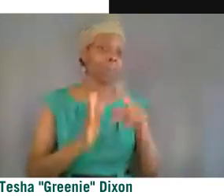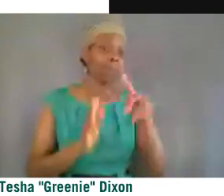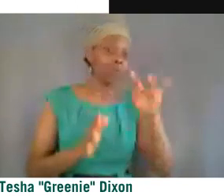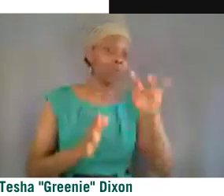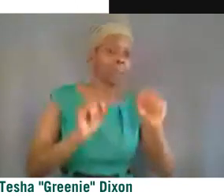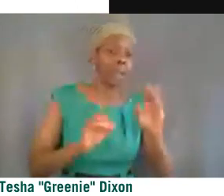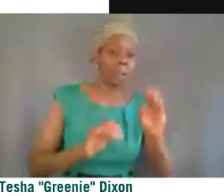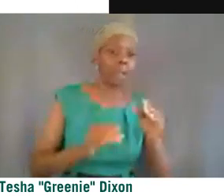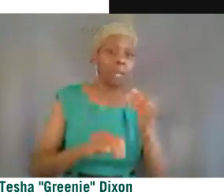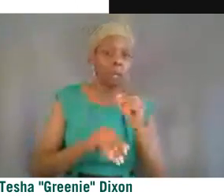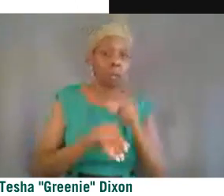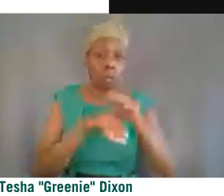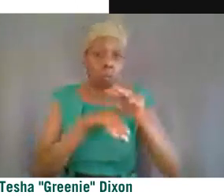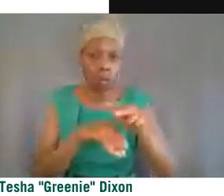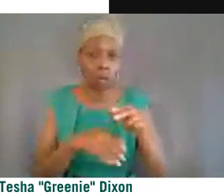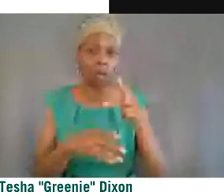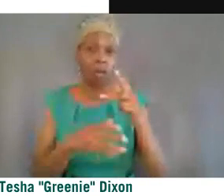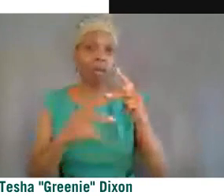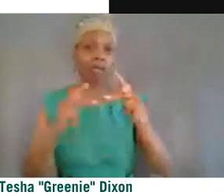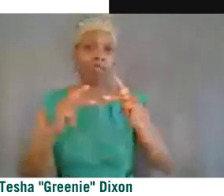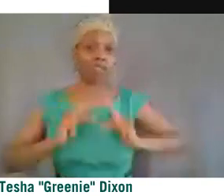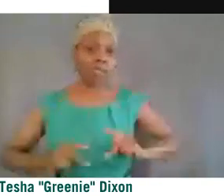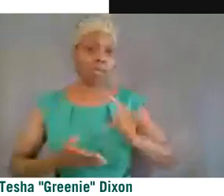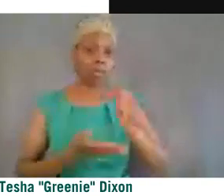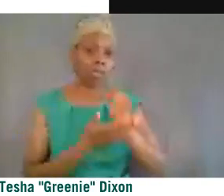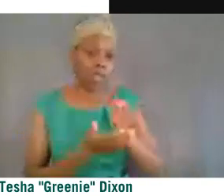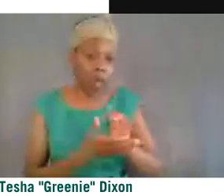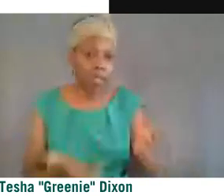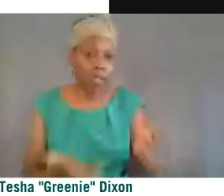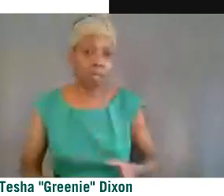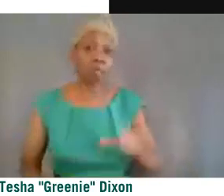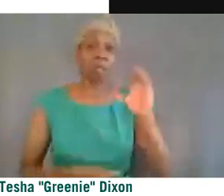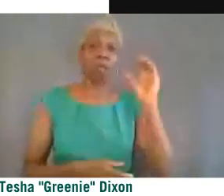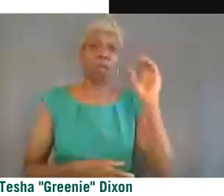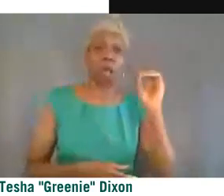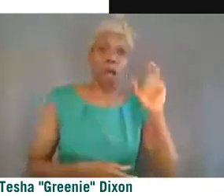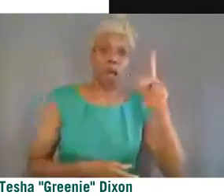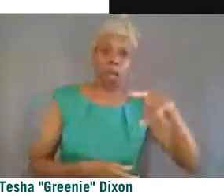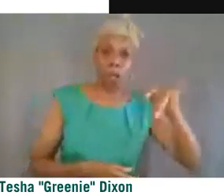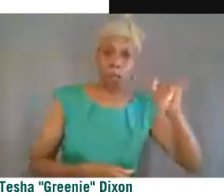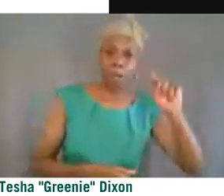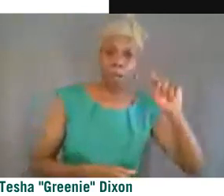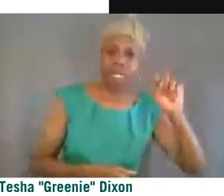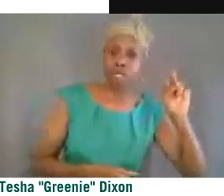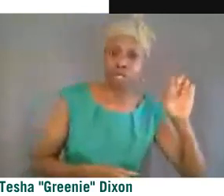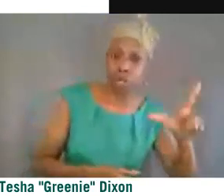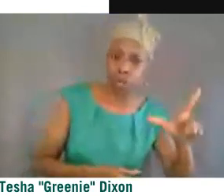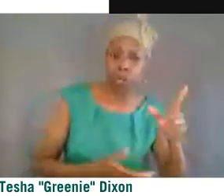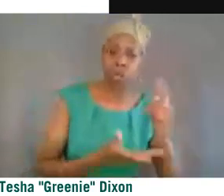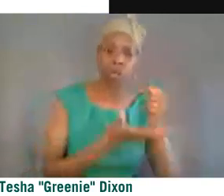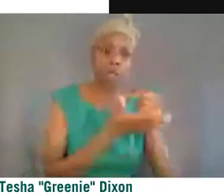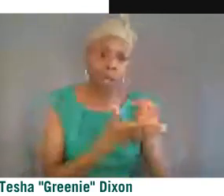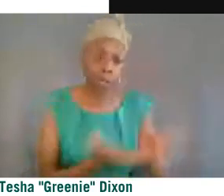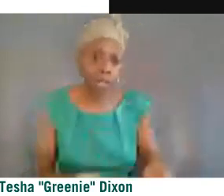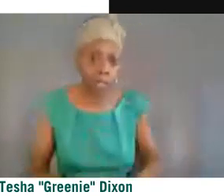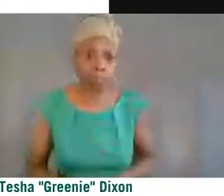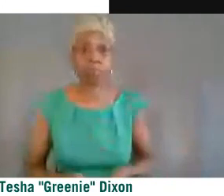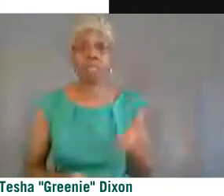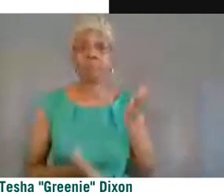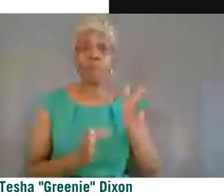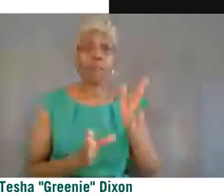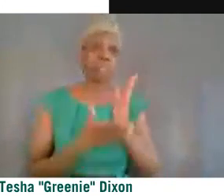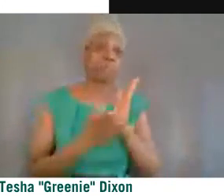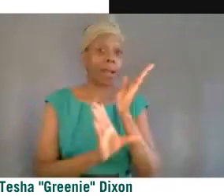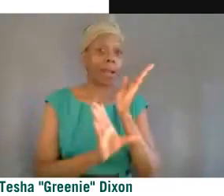therapy, occupational therapy, speech therapy, therapeutic recreation. The tools could be an intervention. I'm sure we'll